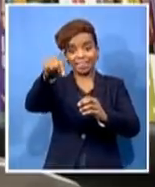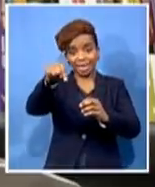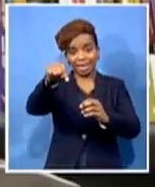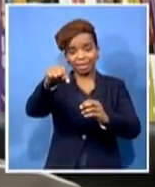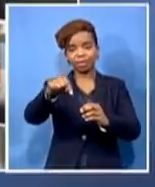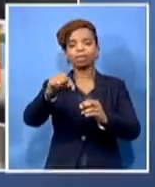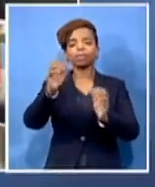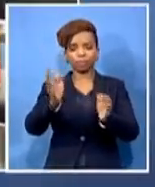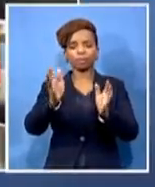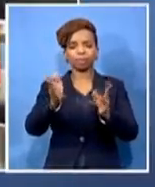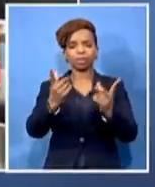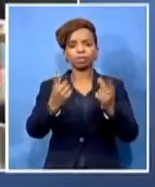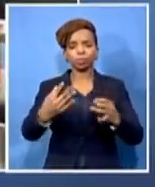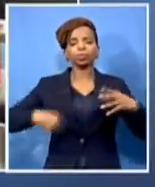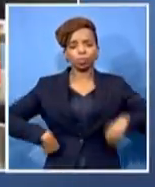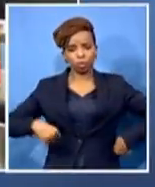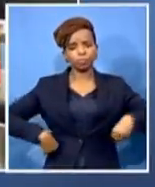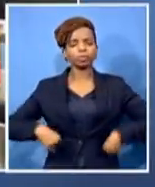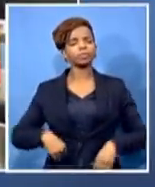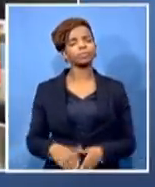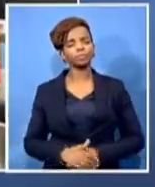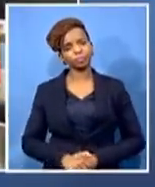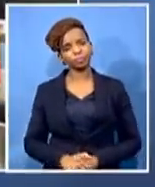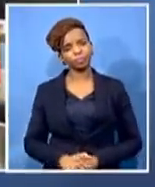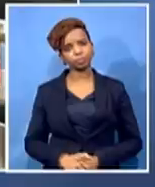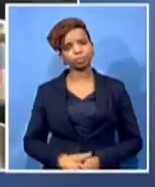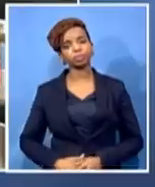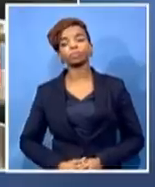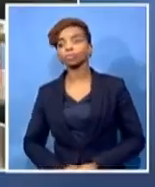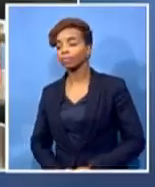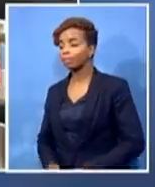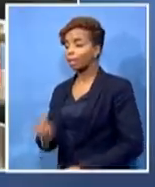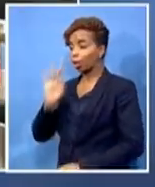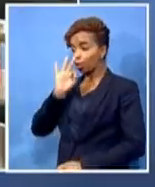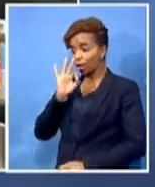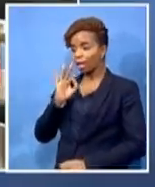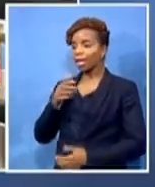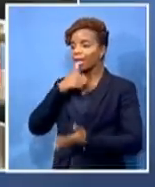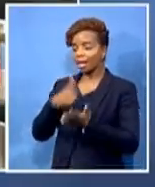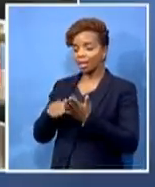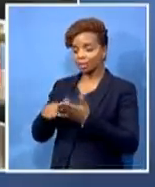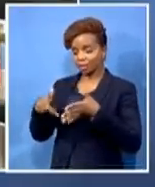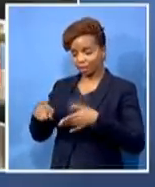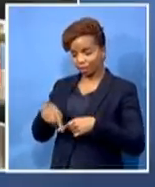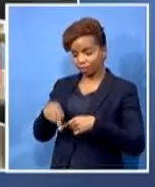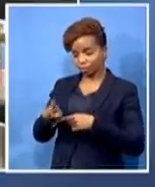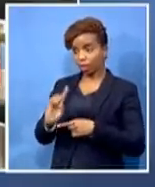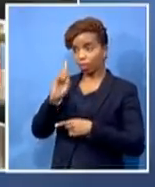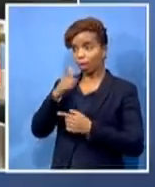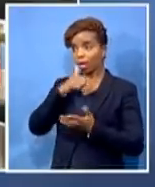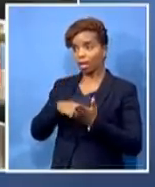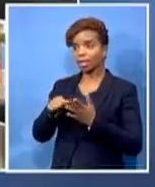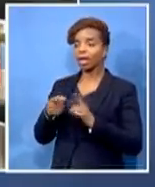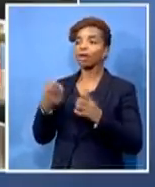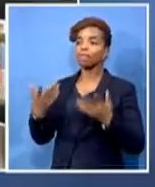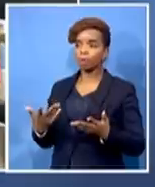Yeah. 3 letters that came out in the public this week, one from the president to ANC members, one from